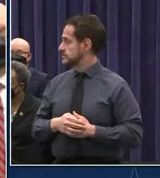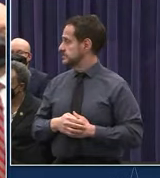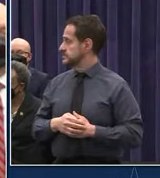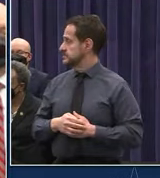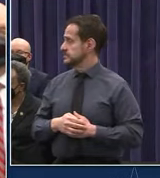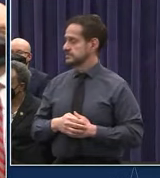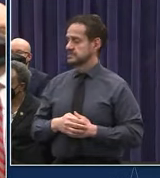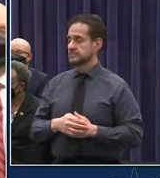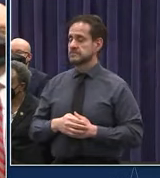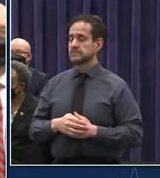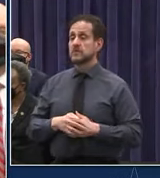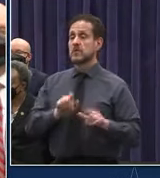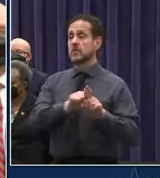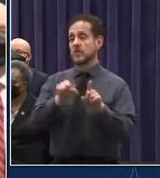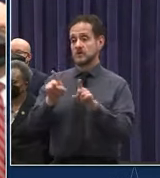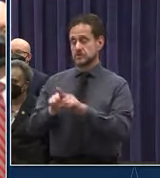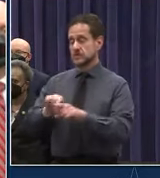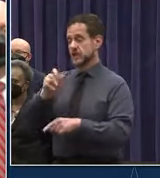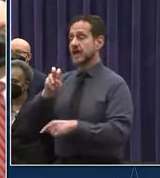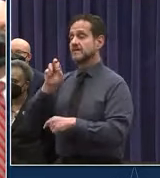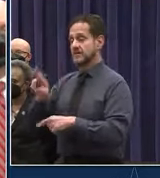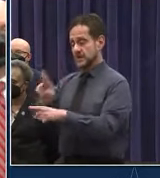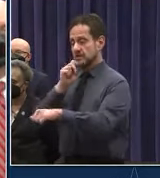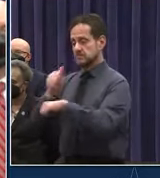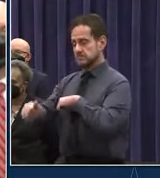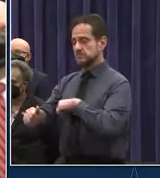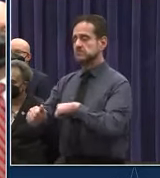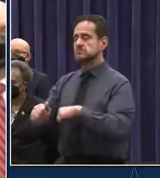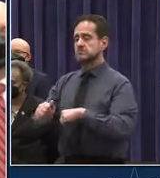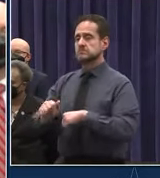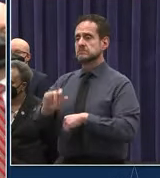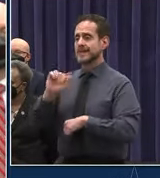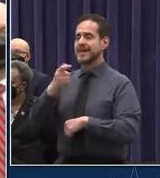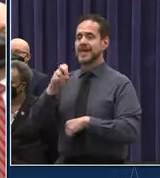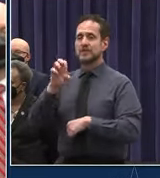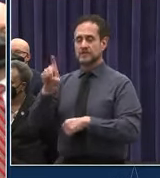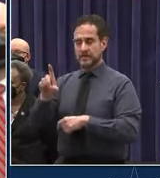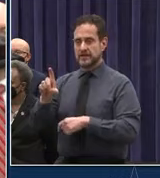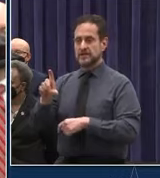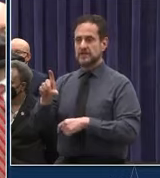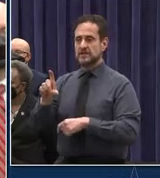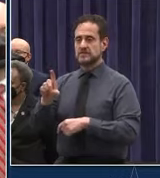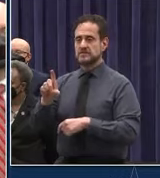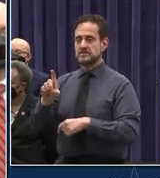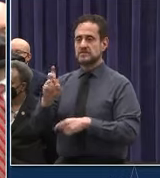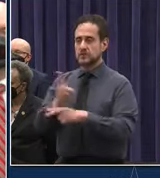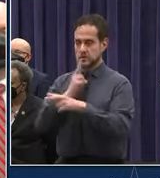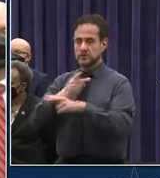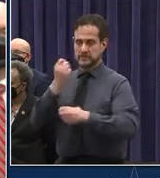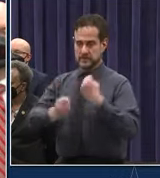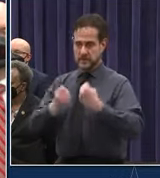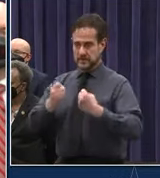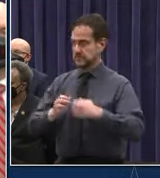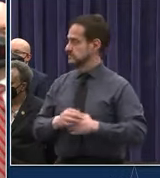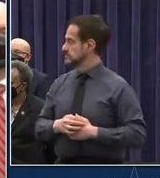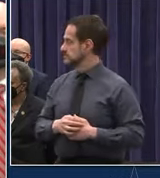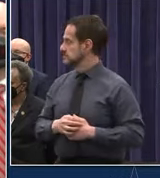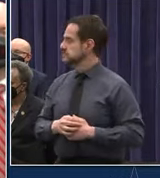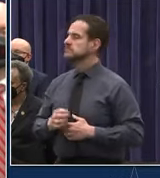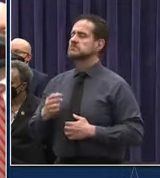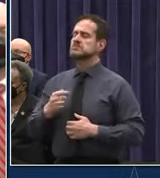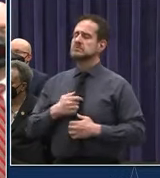addition, Javier is also charged with one felony count of aggravated UUW. I'm going to recount the sequence of